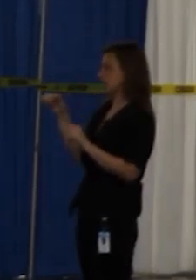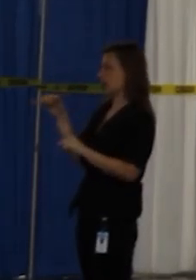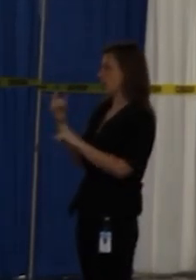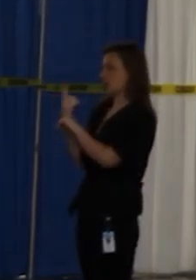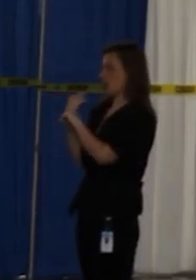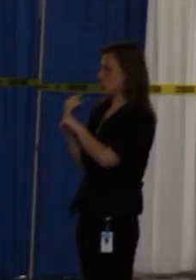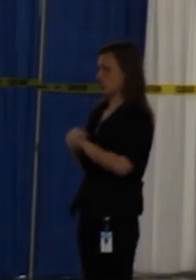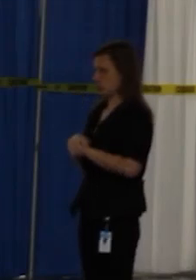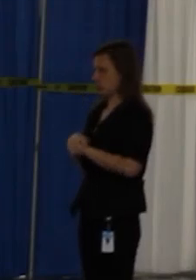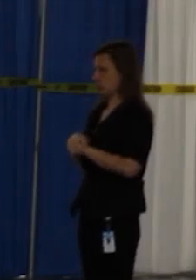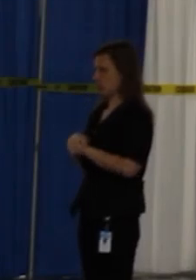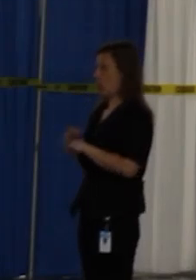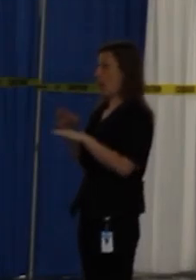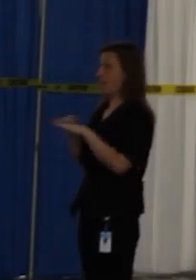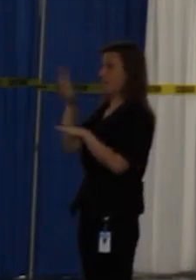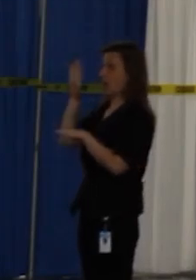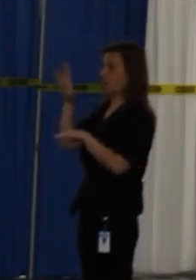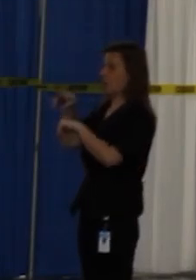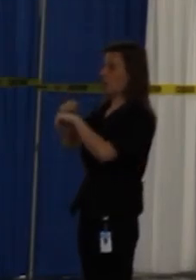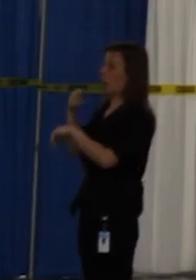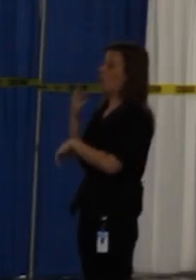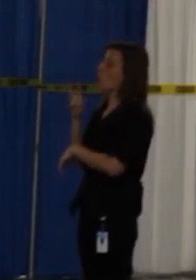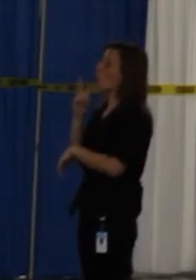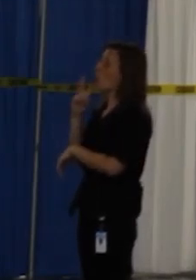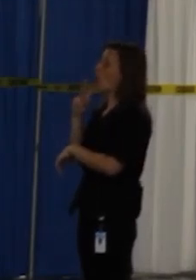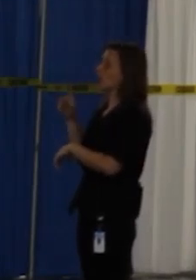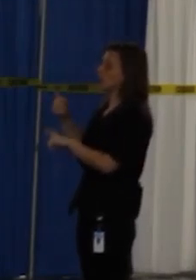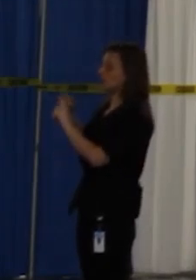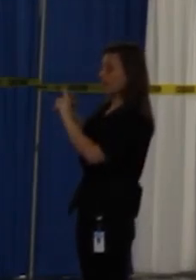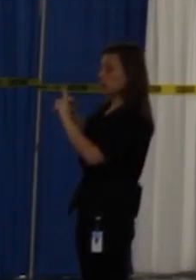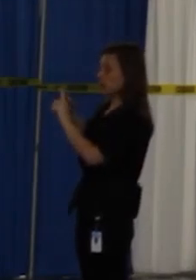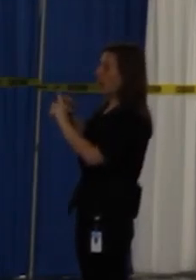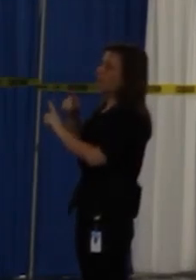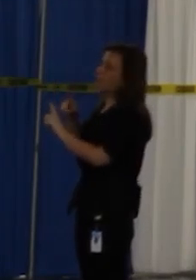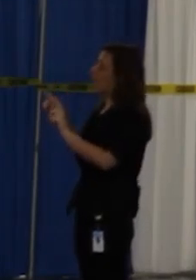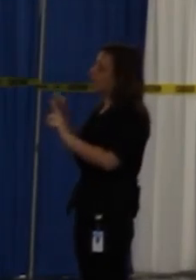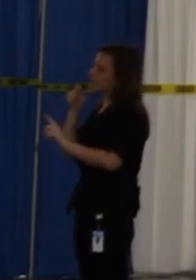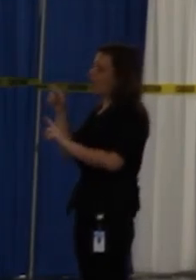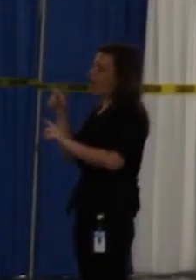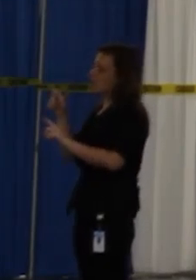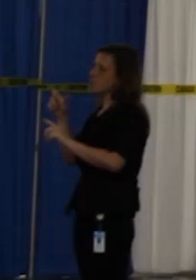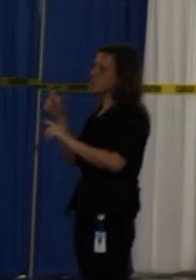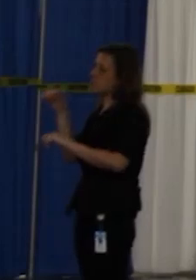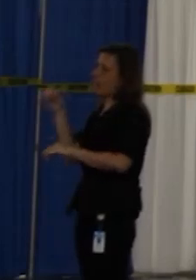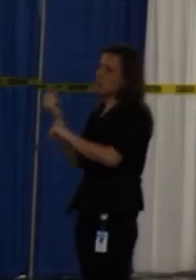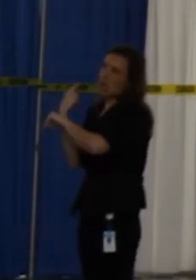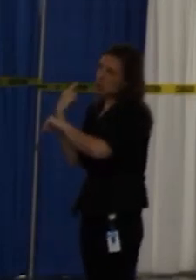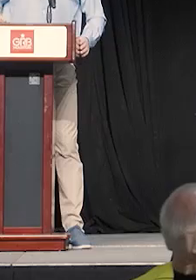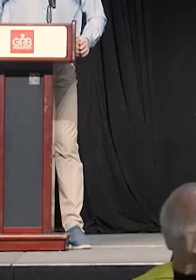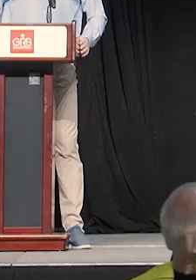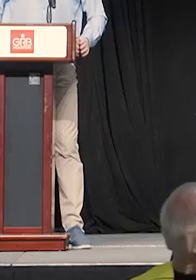So above normal water temperatures, but not quite what we had last year is the takeaway from this particular